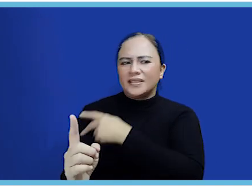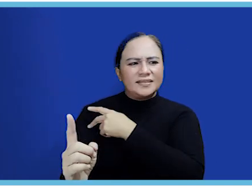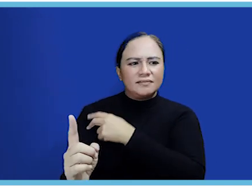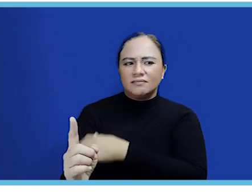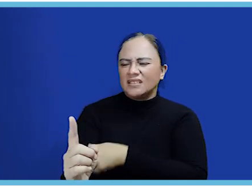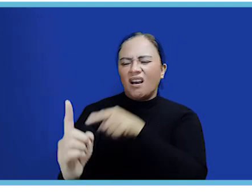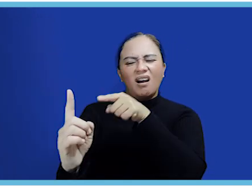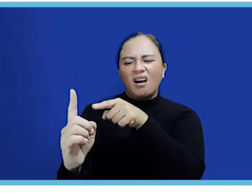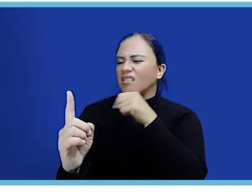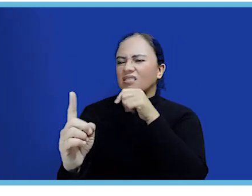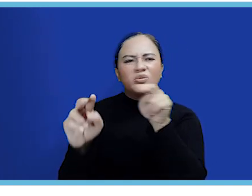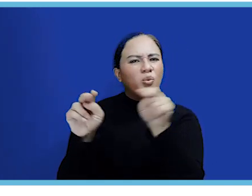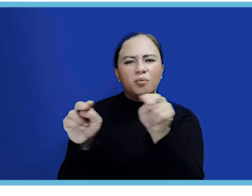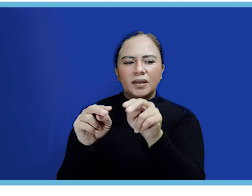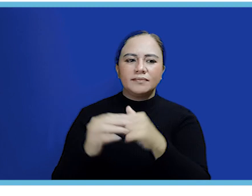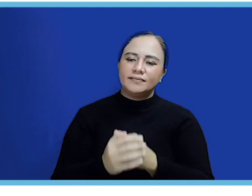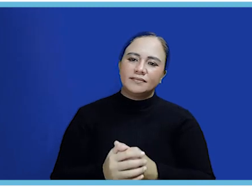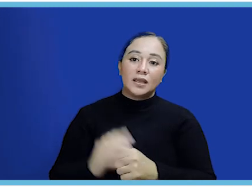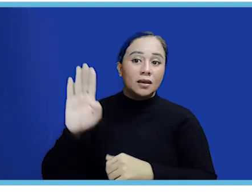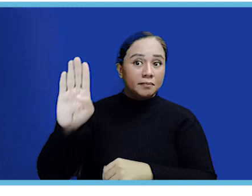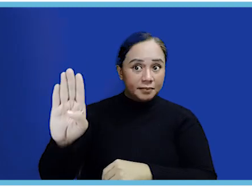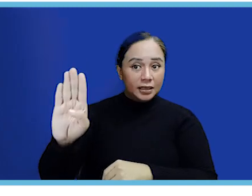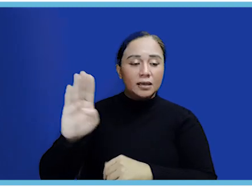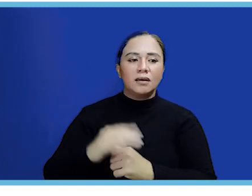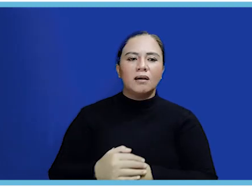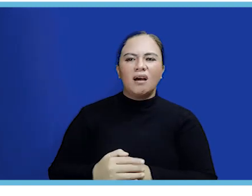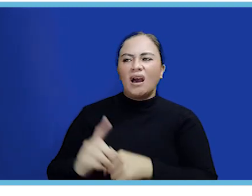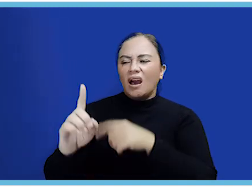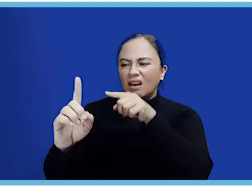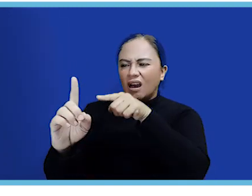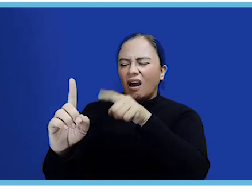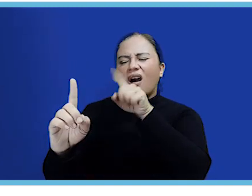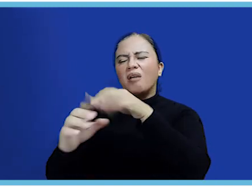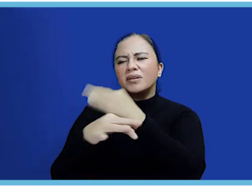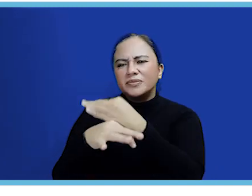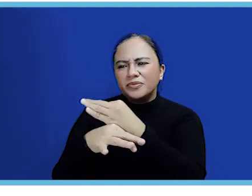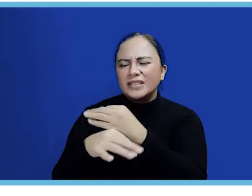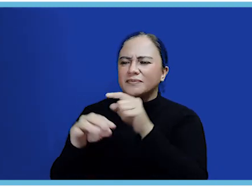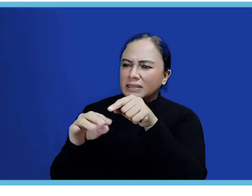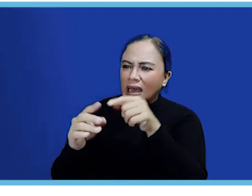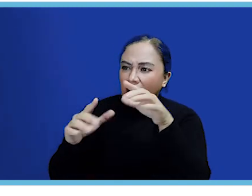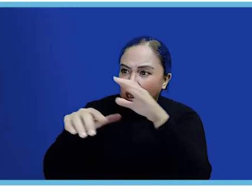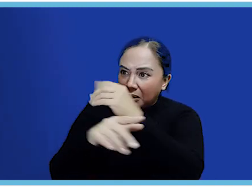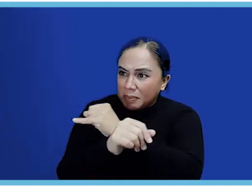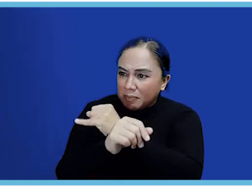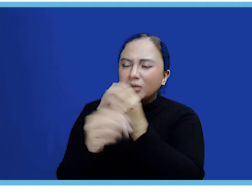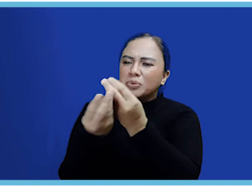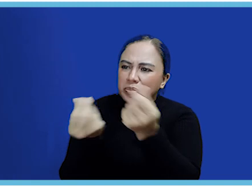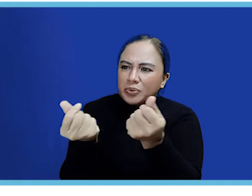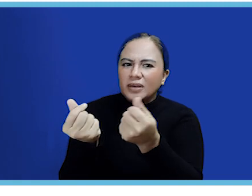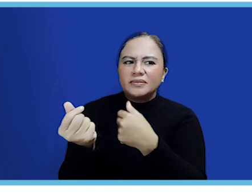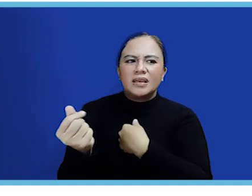not normal. B. People must be fixed or cured of their impairments or